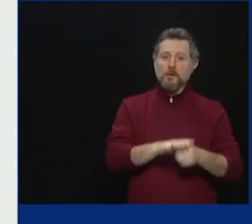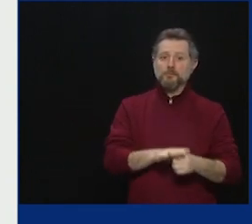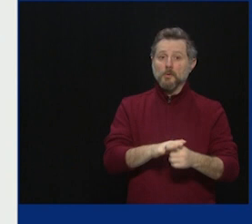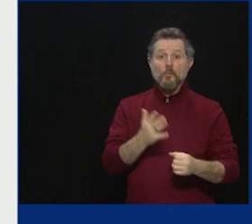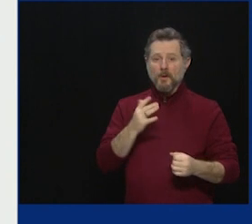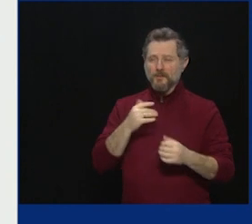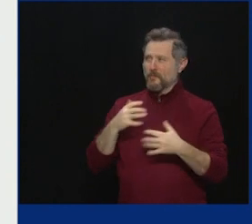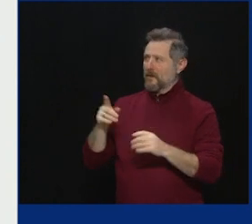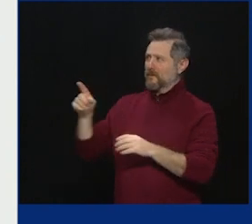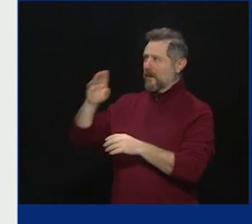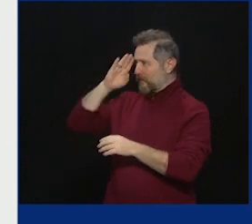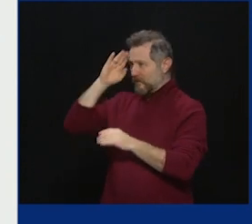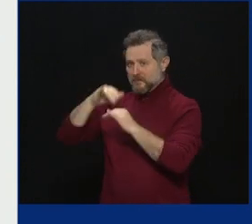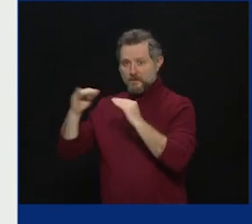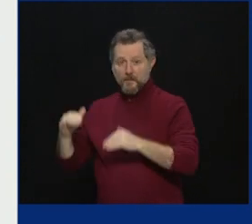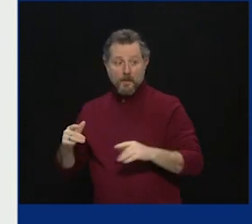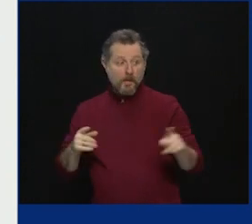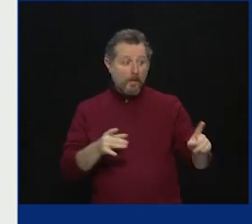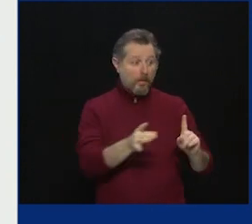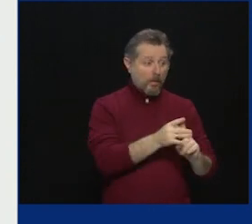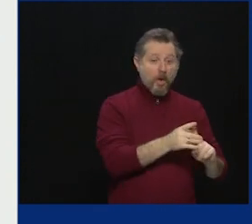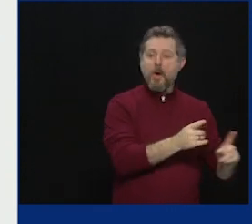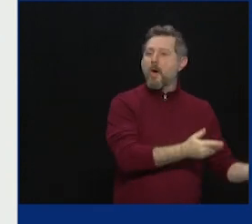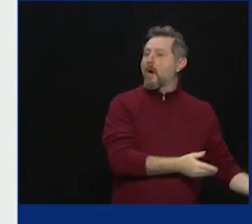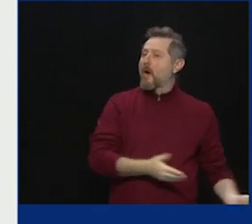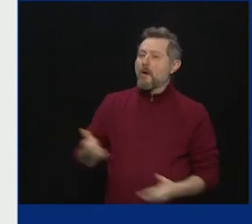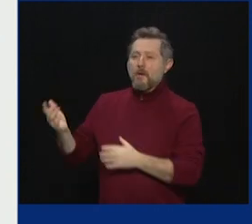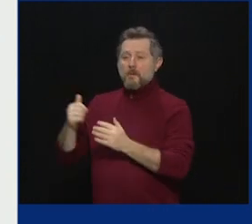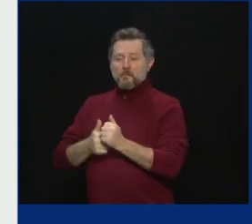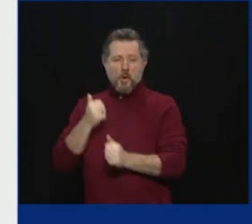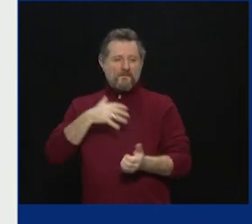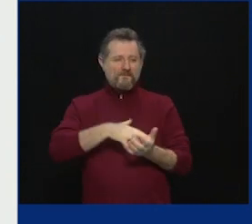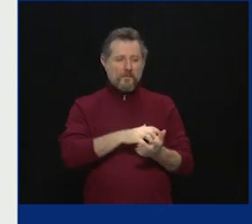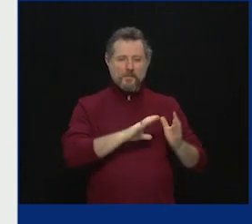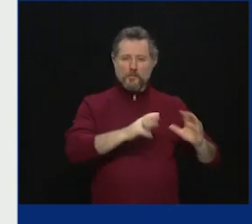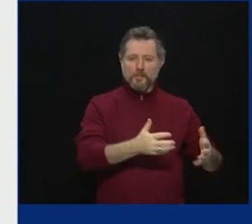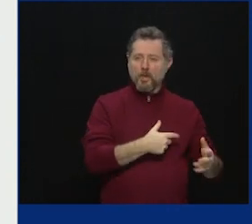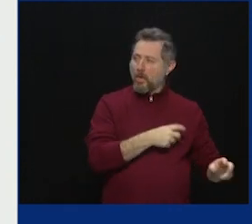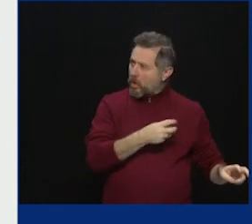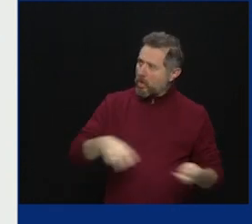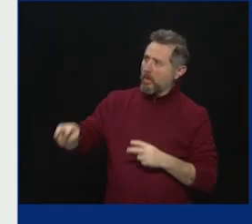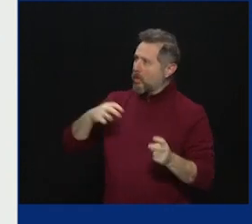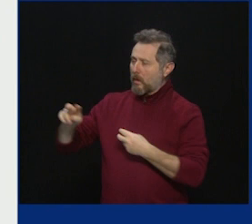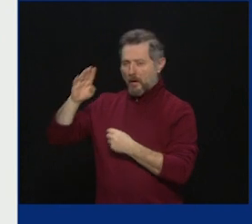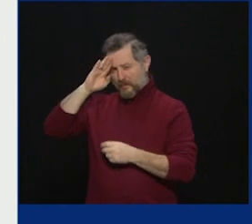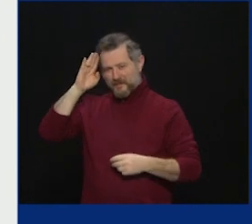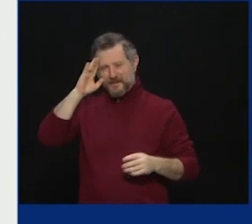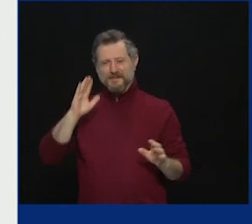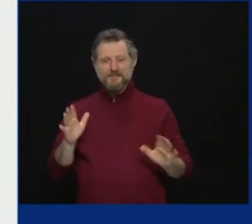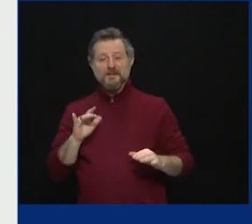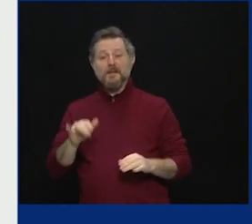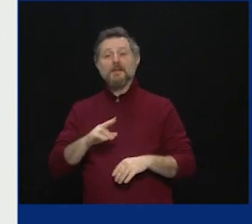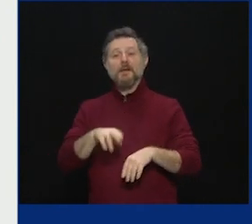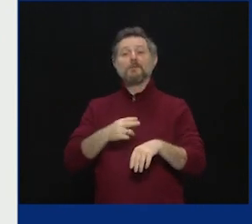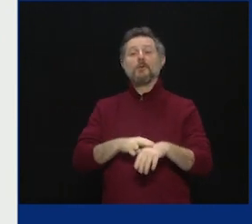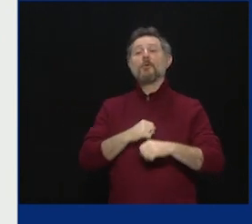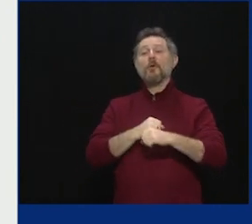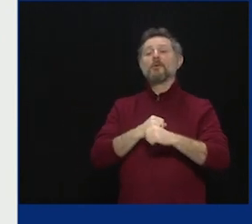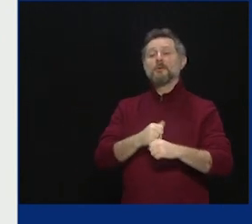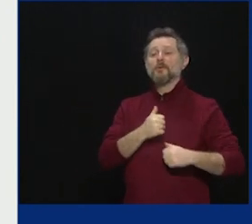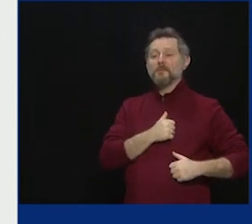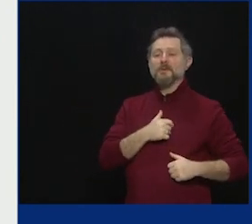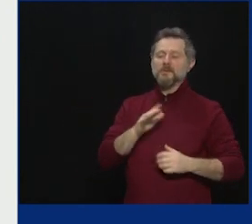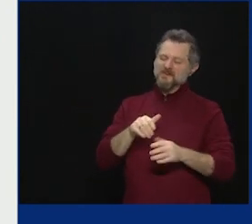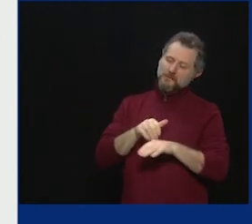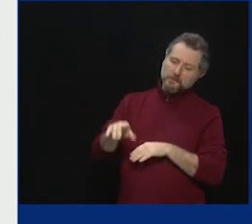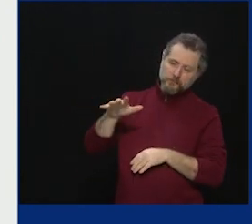knew people in nursing homes really are the most vulnerable population. National Guard was sent to nursing homes on December 1st to ease,